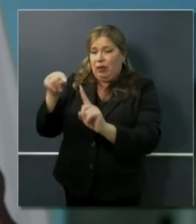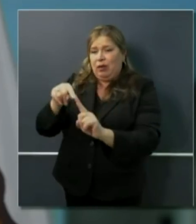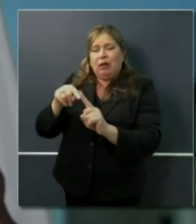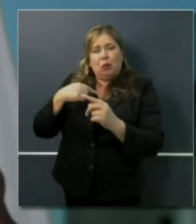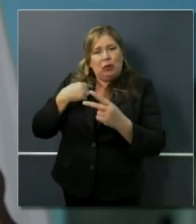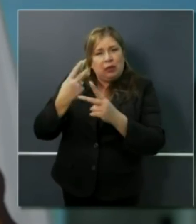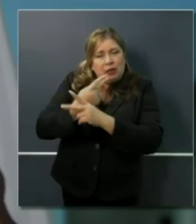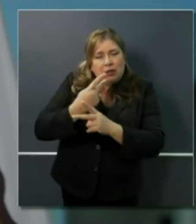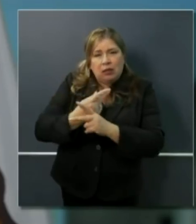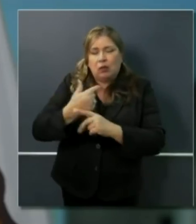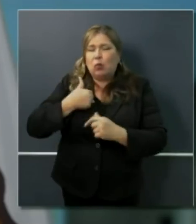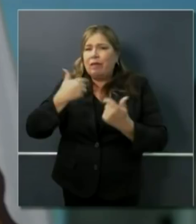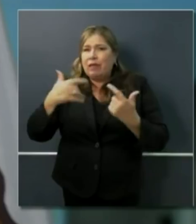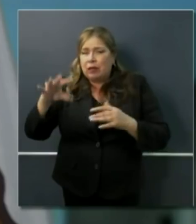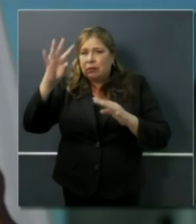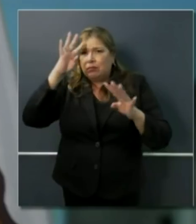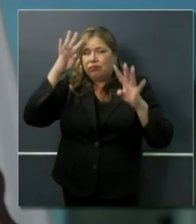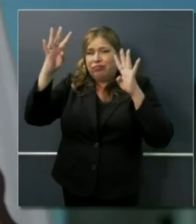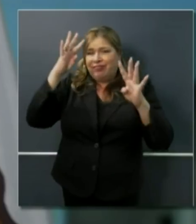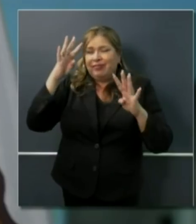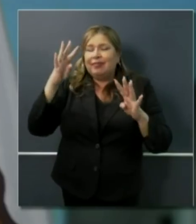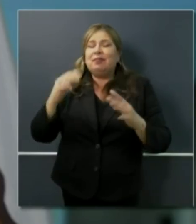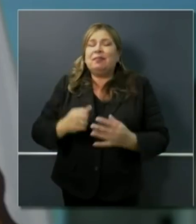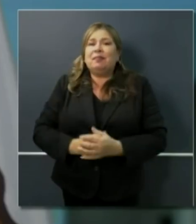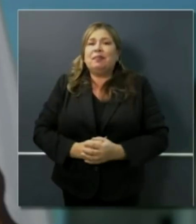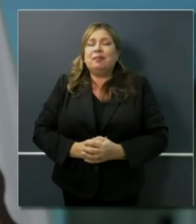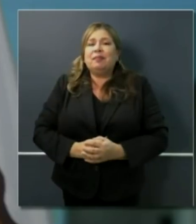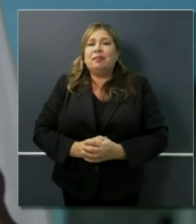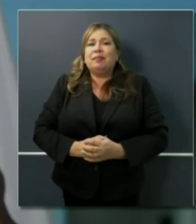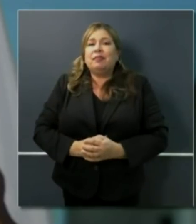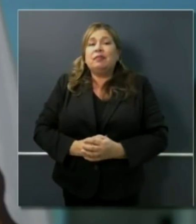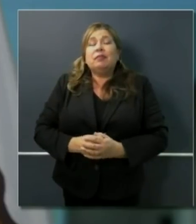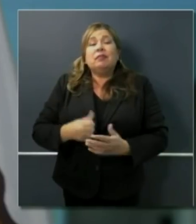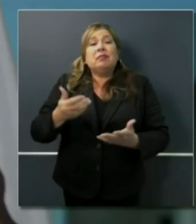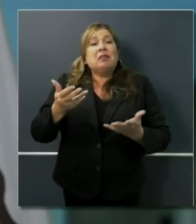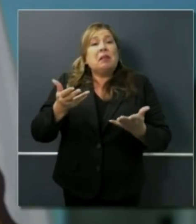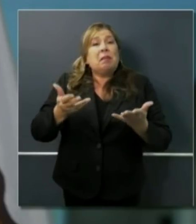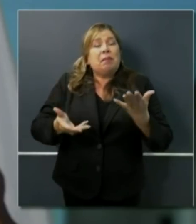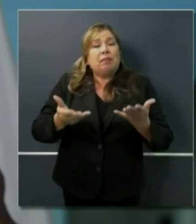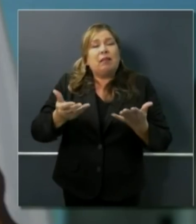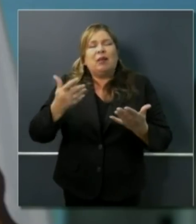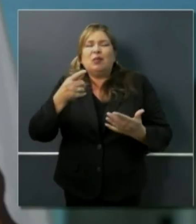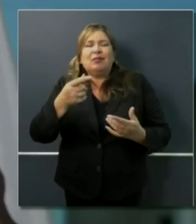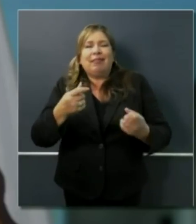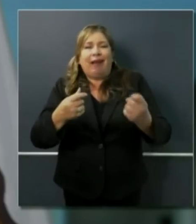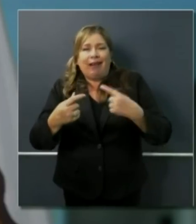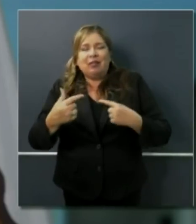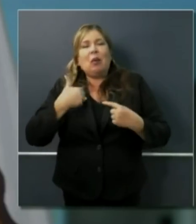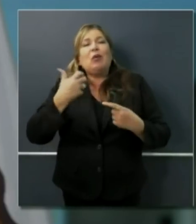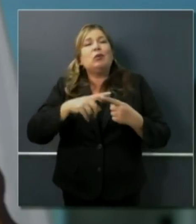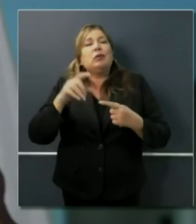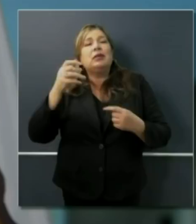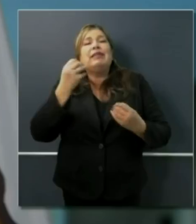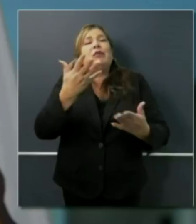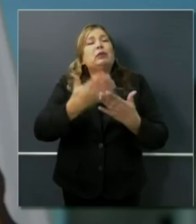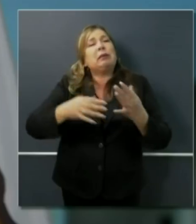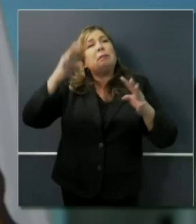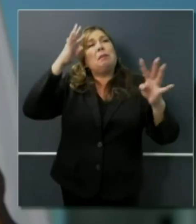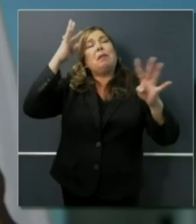have hypothecated, since you want to offer that lens, perhaps, of imagination, let me hypothecate with